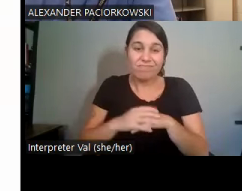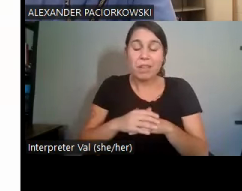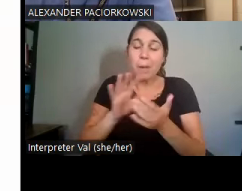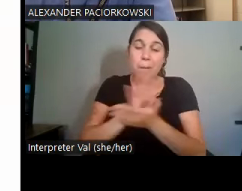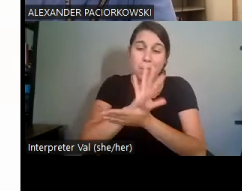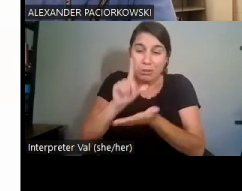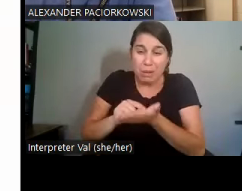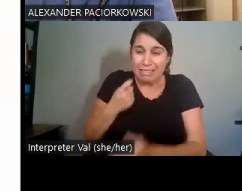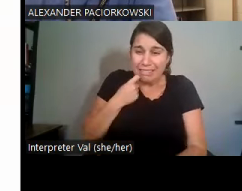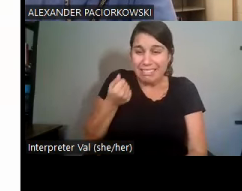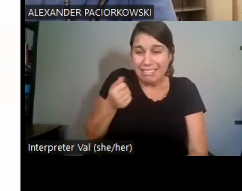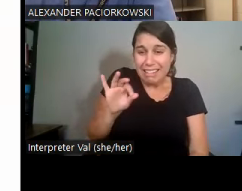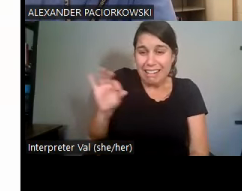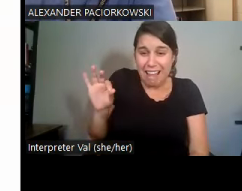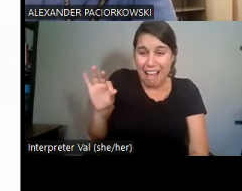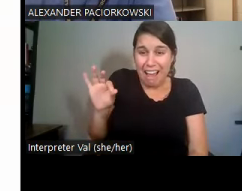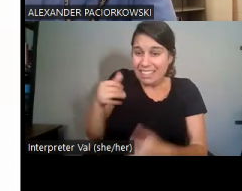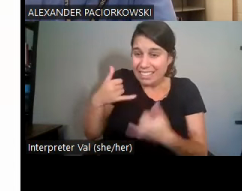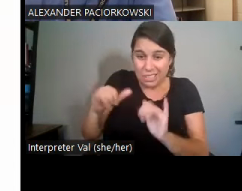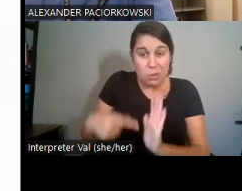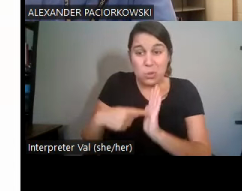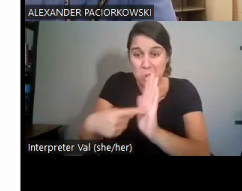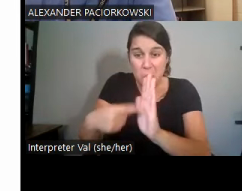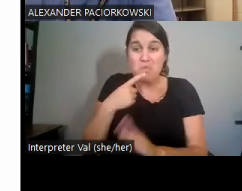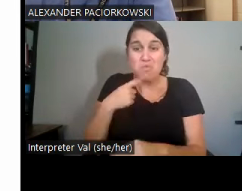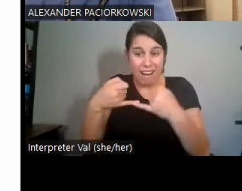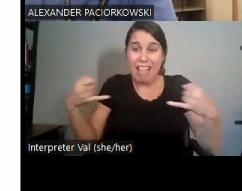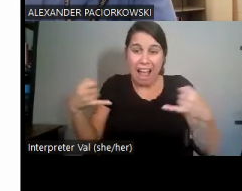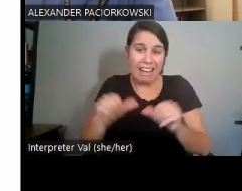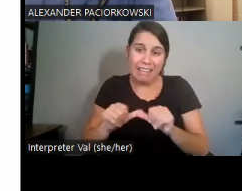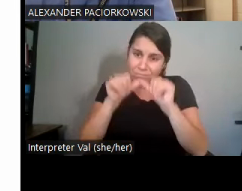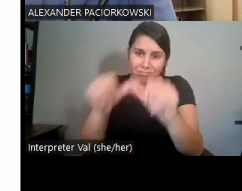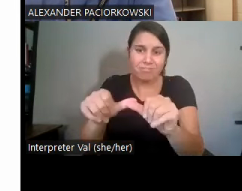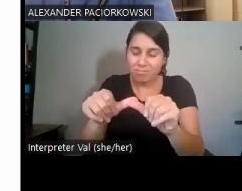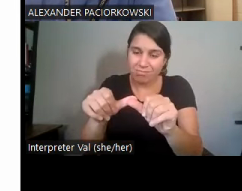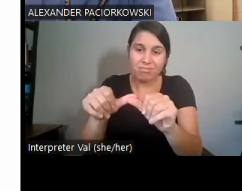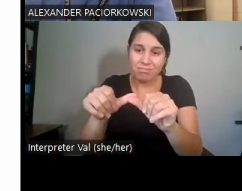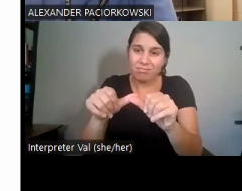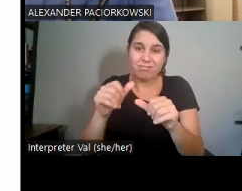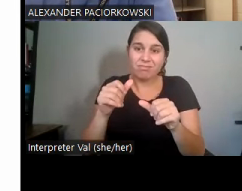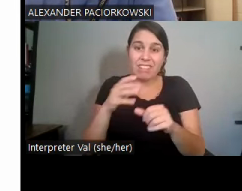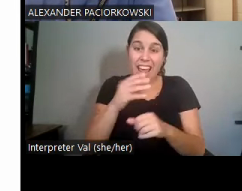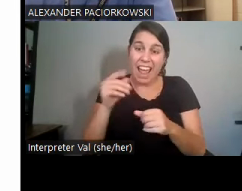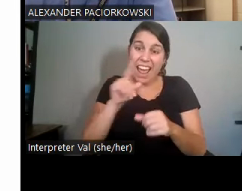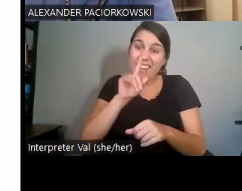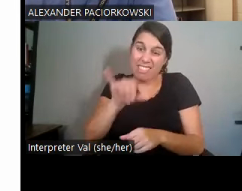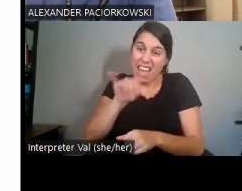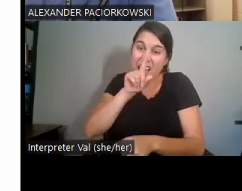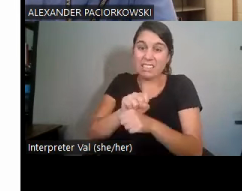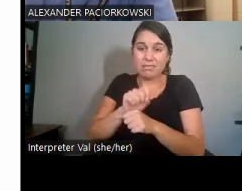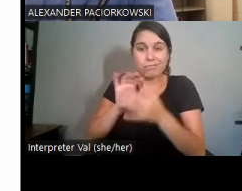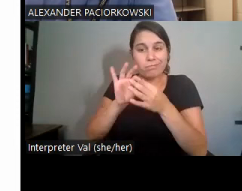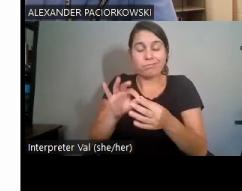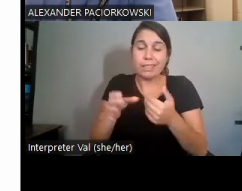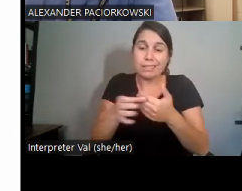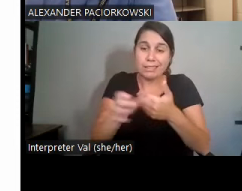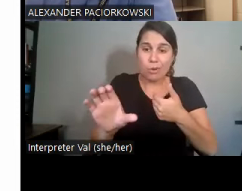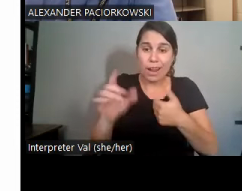recently as 1999, illustrating the effects of continued, essentially segregation of housing